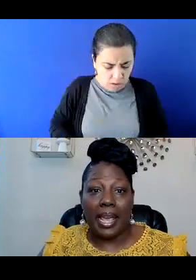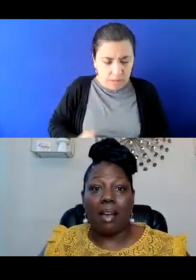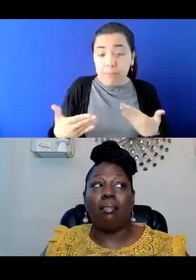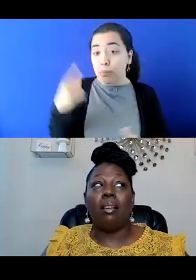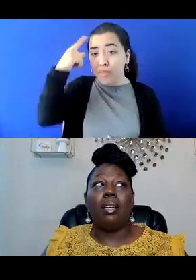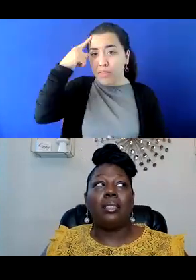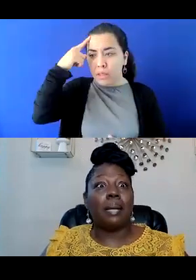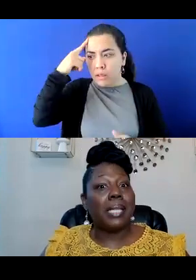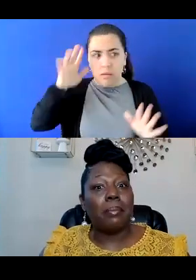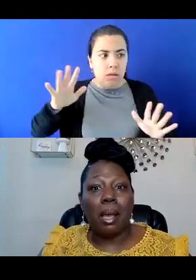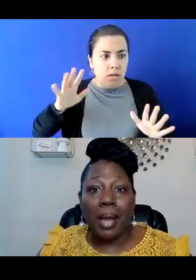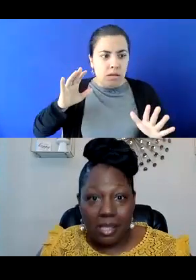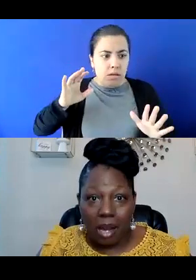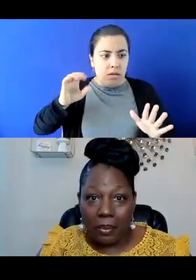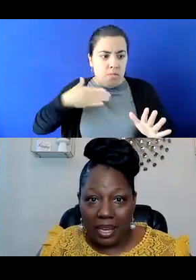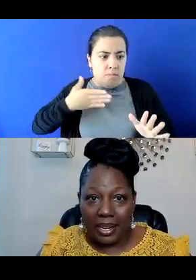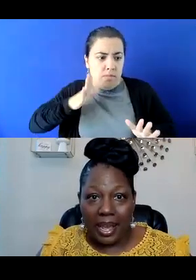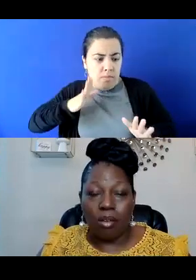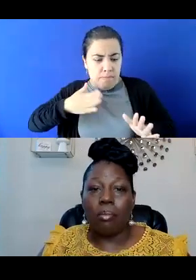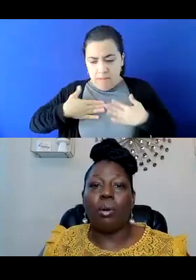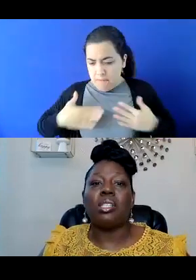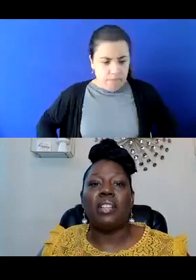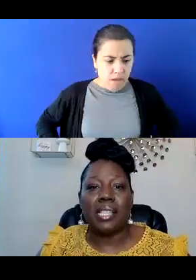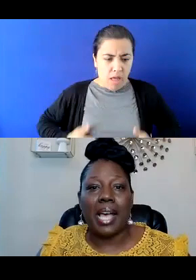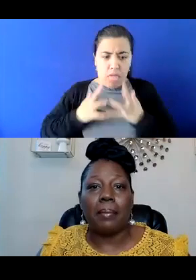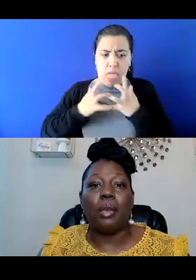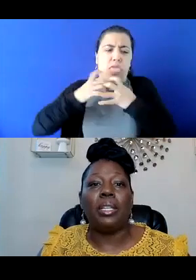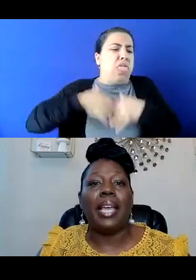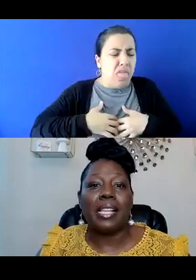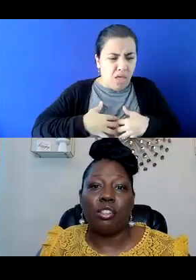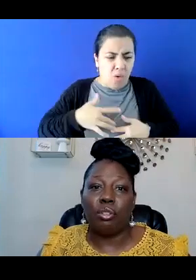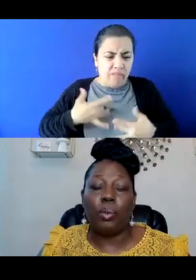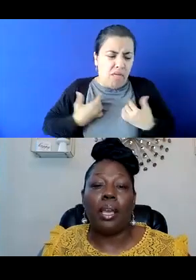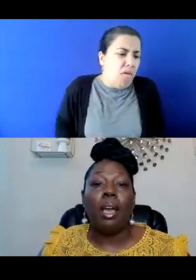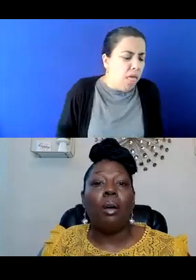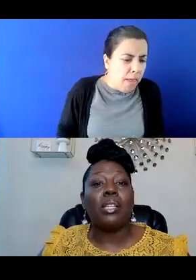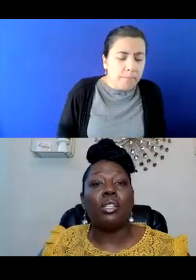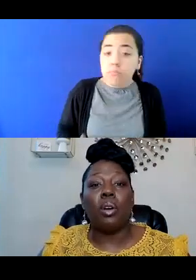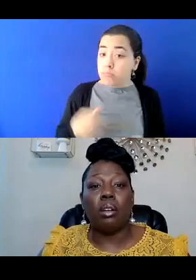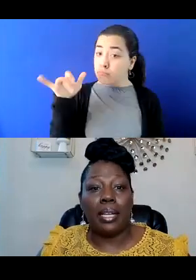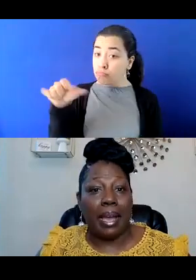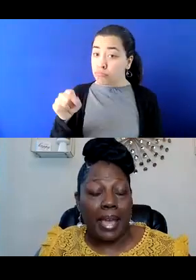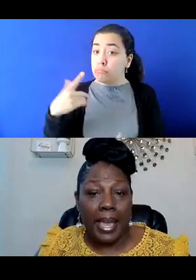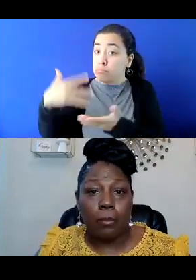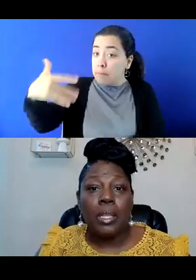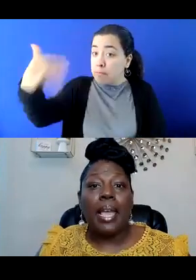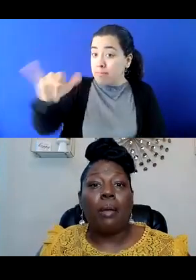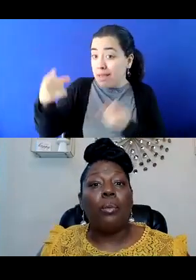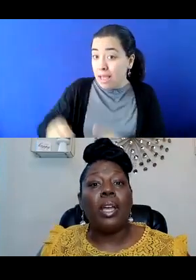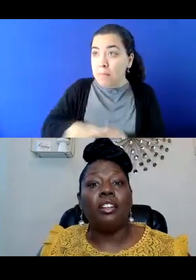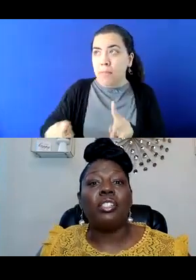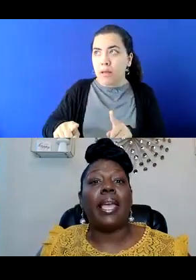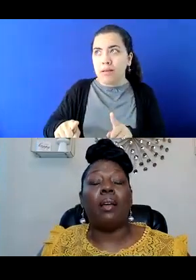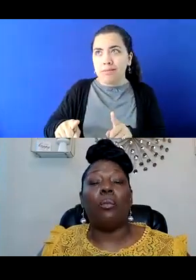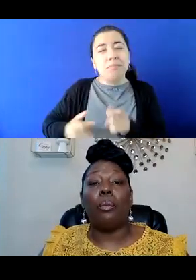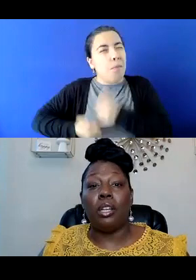breaking down. Sometimes our bodies are breaking down. Most of the time, it really has to do with what's going on in our head. And what